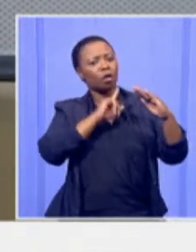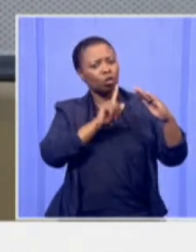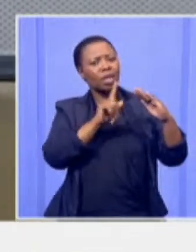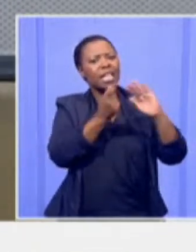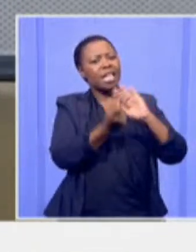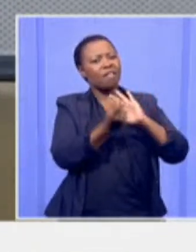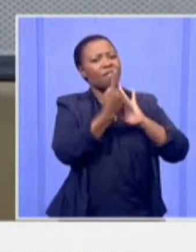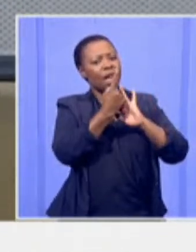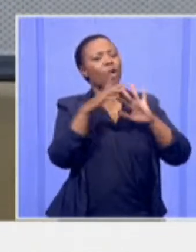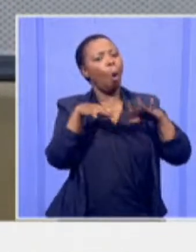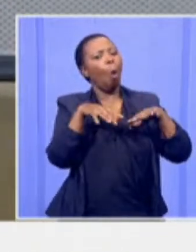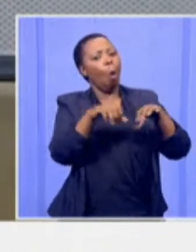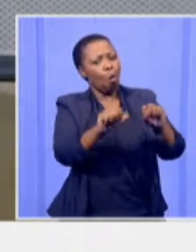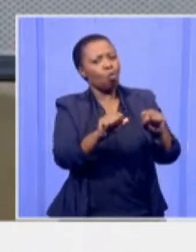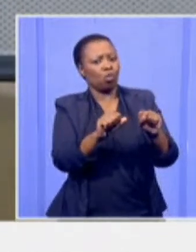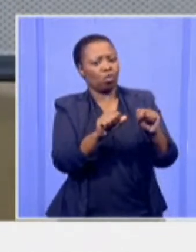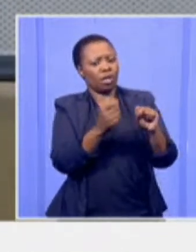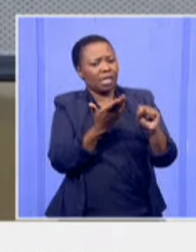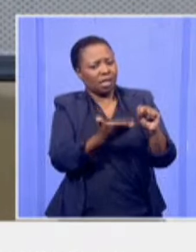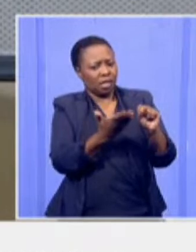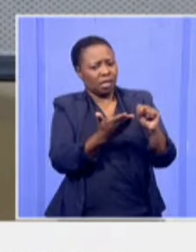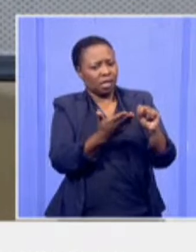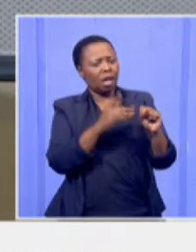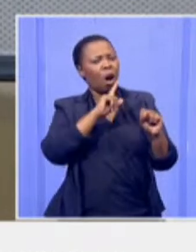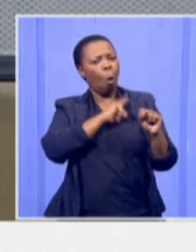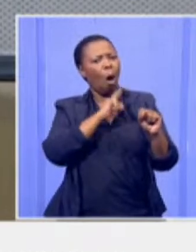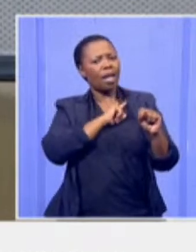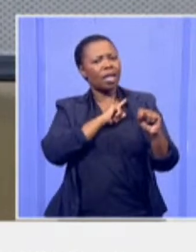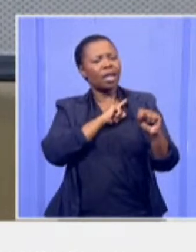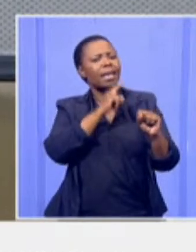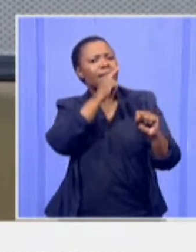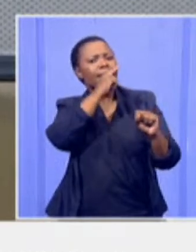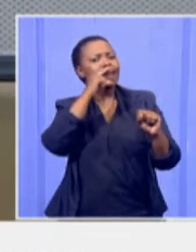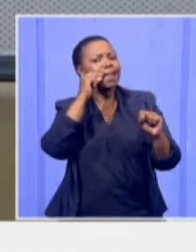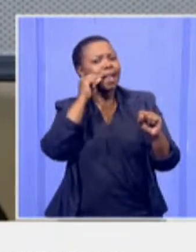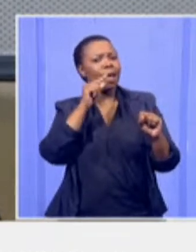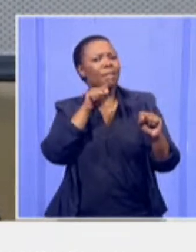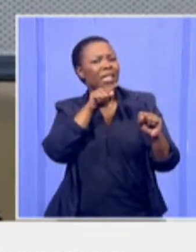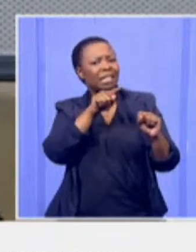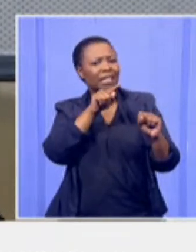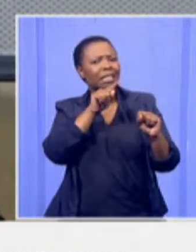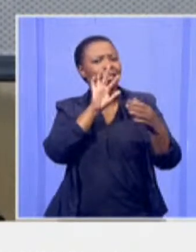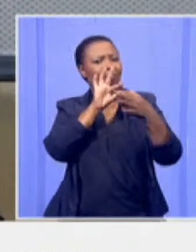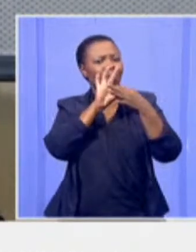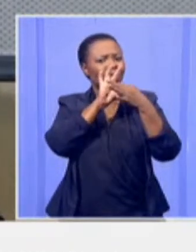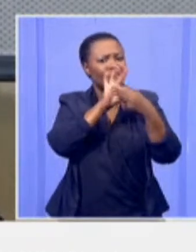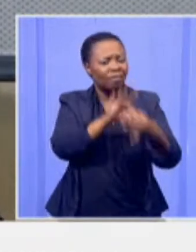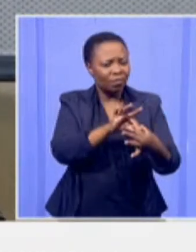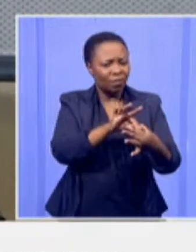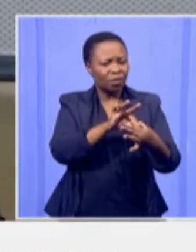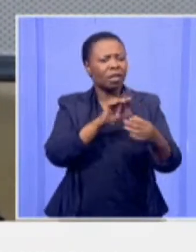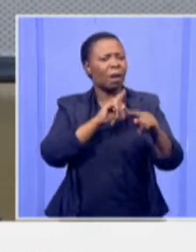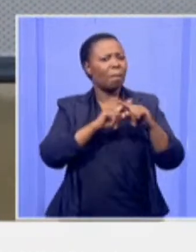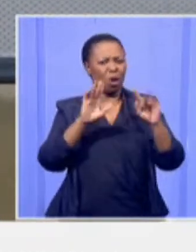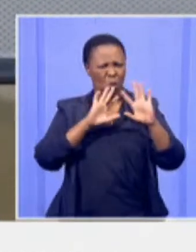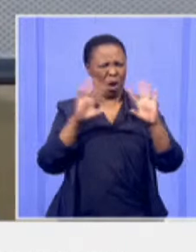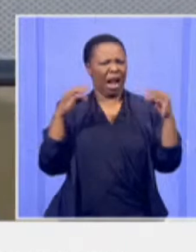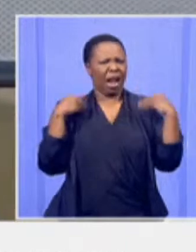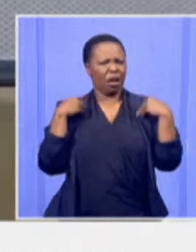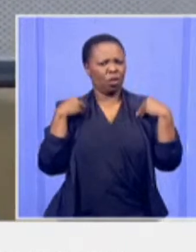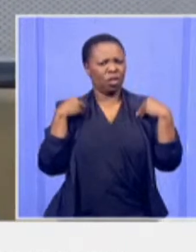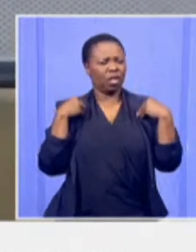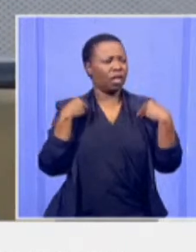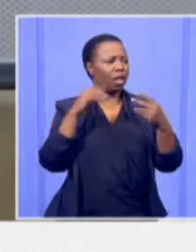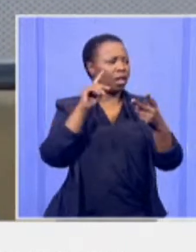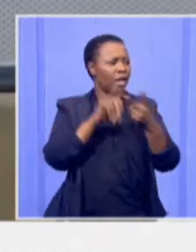because we are very much attached to such names, but we are not allowed to enter those kind of spaces during such